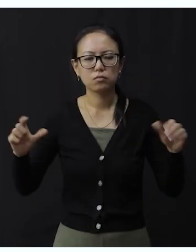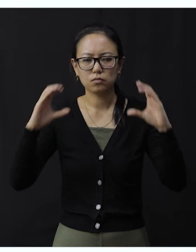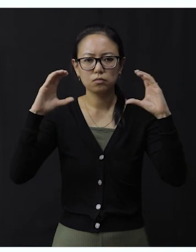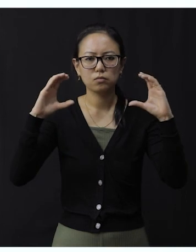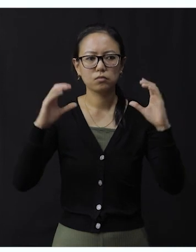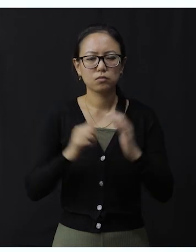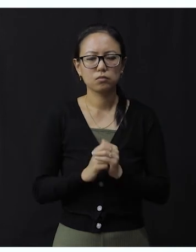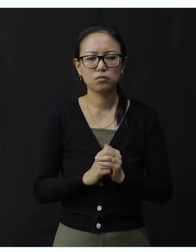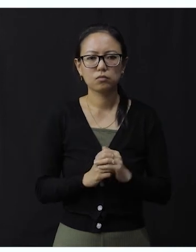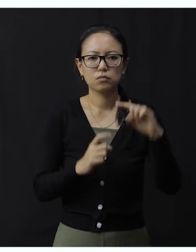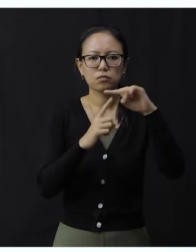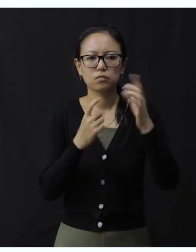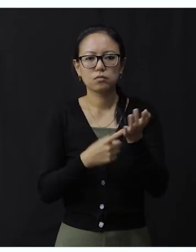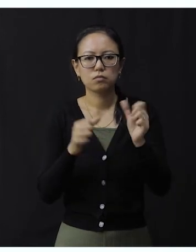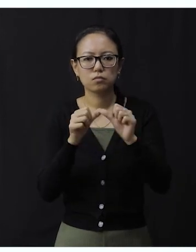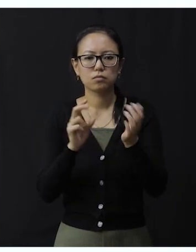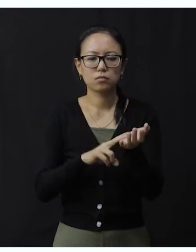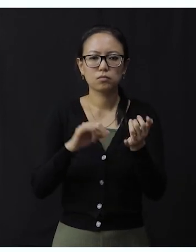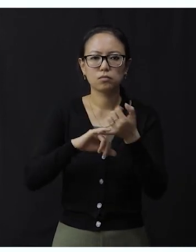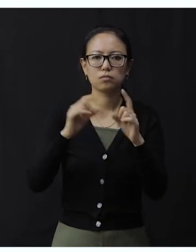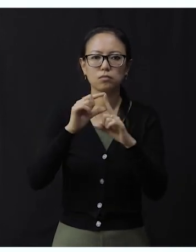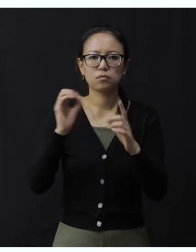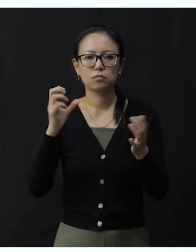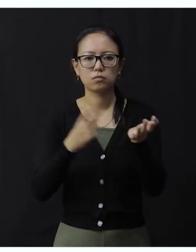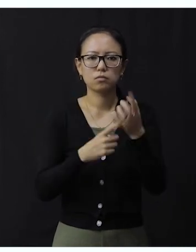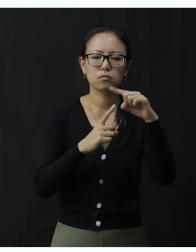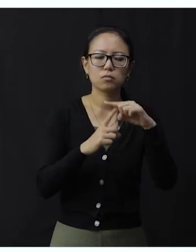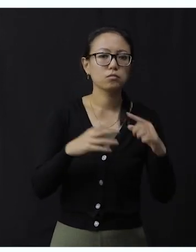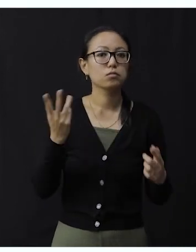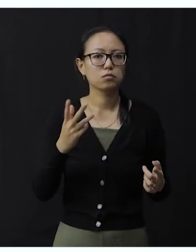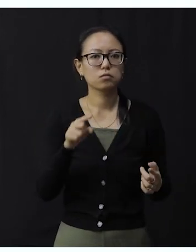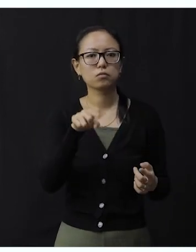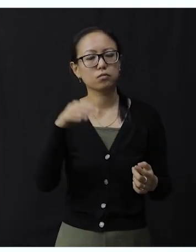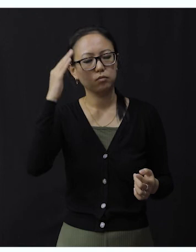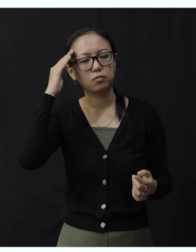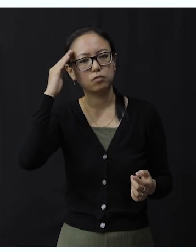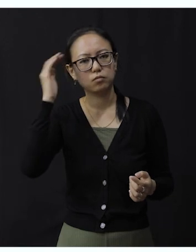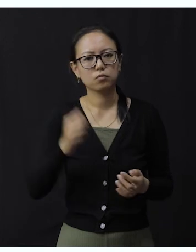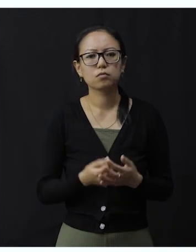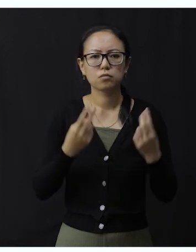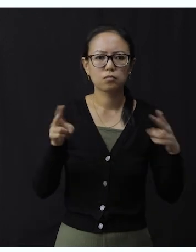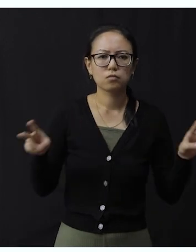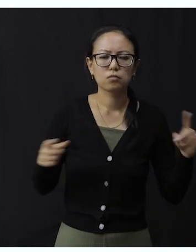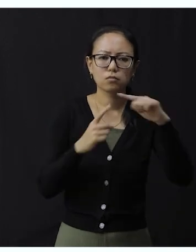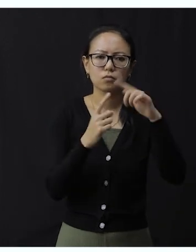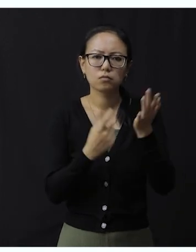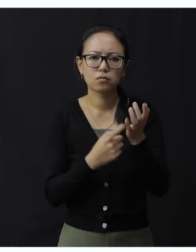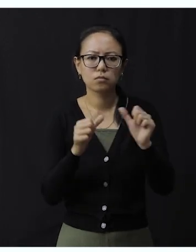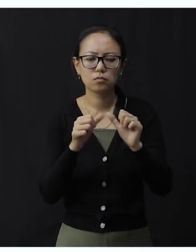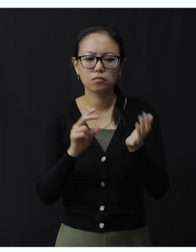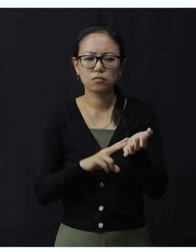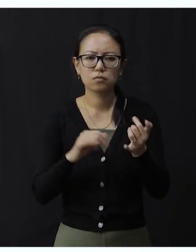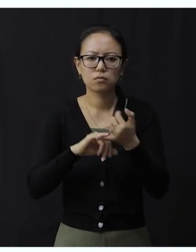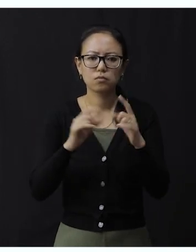discussed today about the means of transport, the different means of transport, or the different types of transport, or even